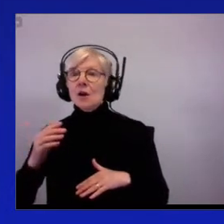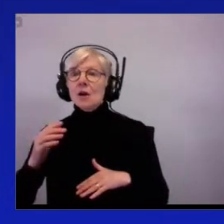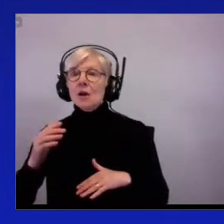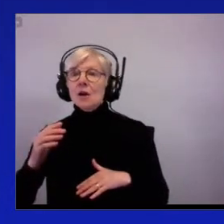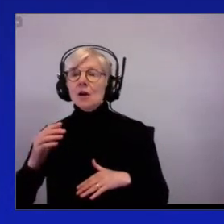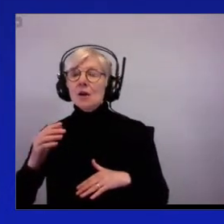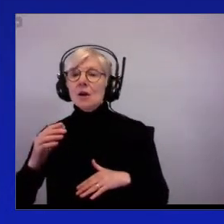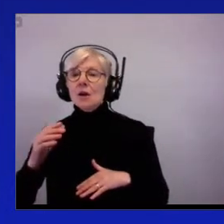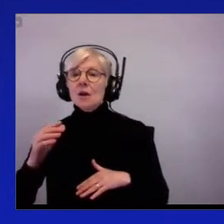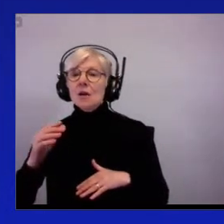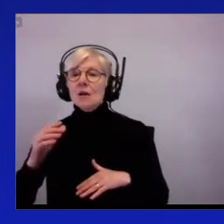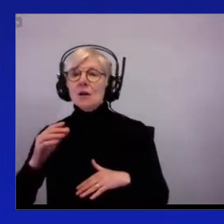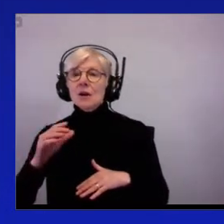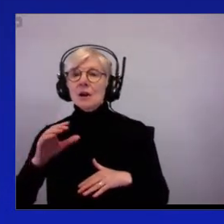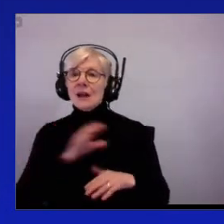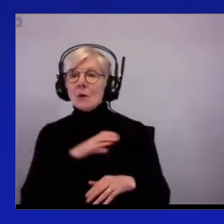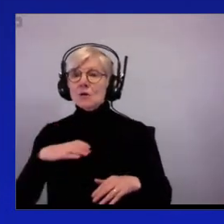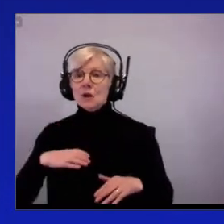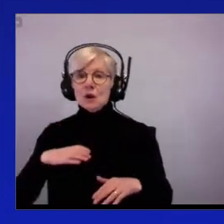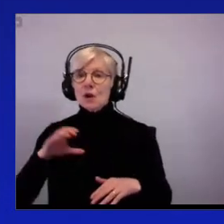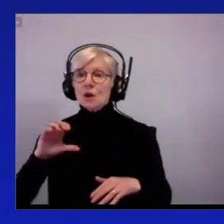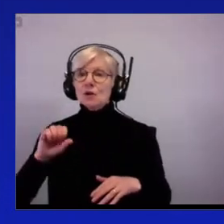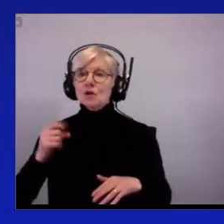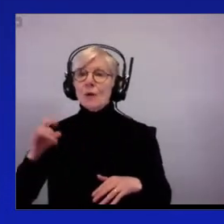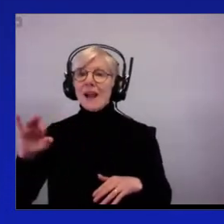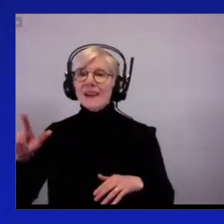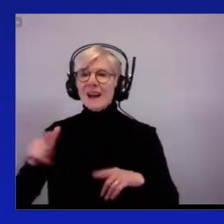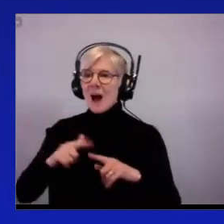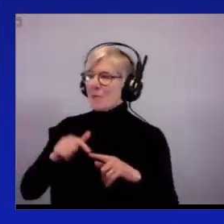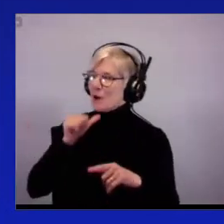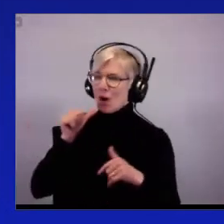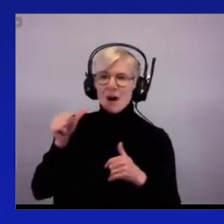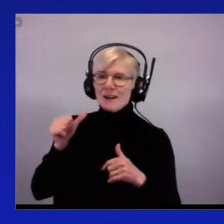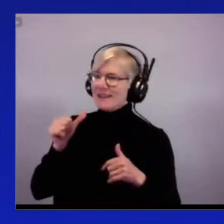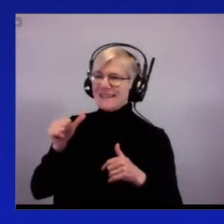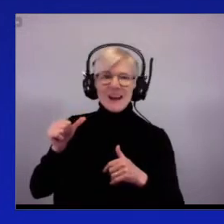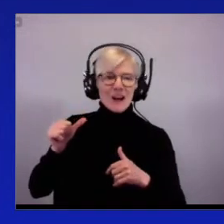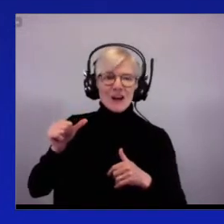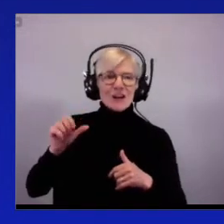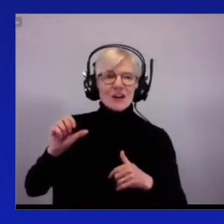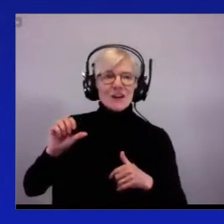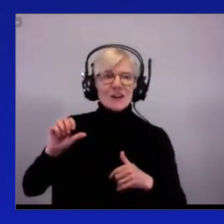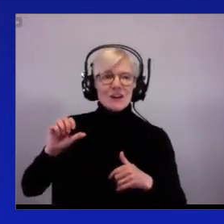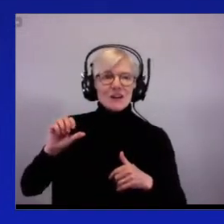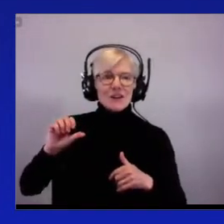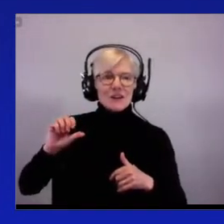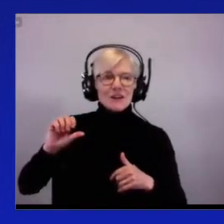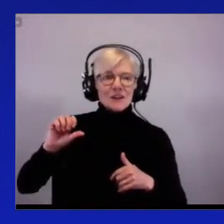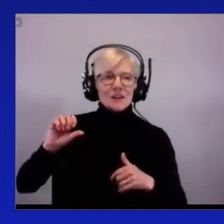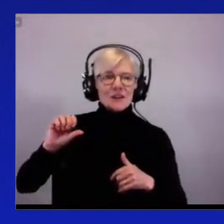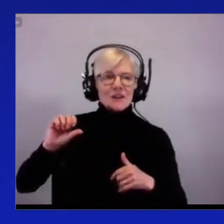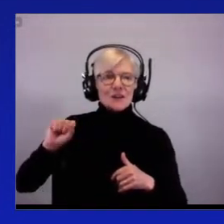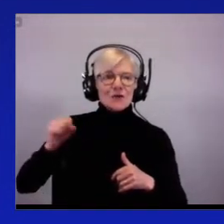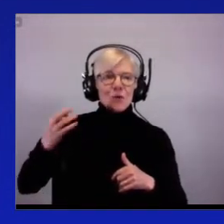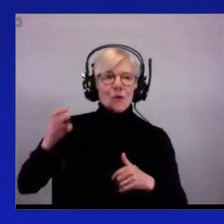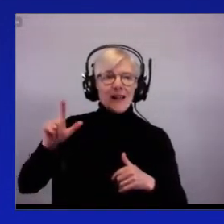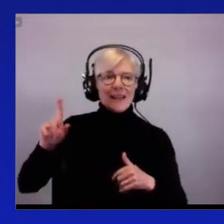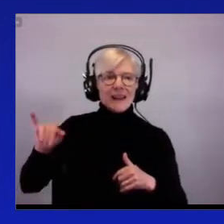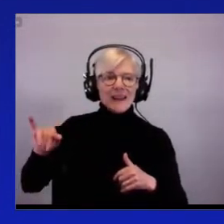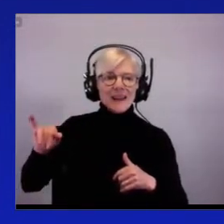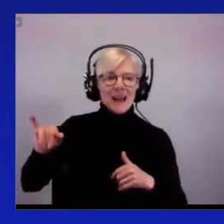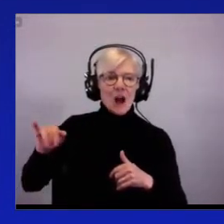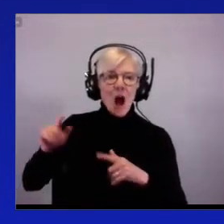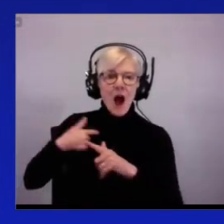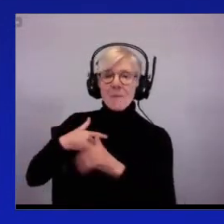Hi, Councillor Shirelli's not here, but this is Chantal from his office. Yeah, Chantal, we're going to go through the councillors first, and